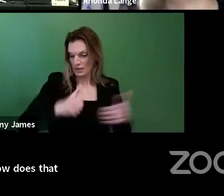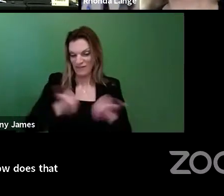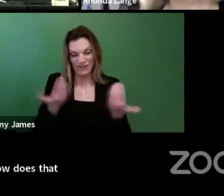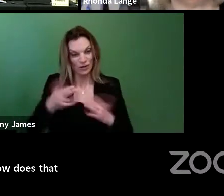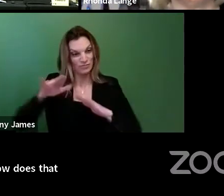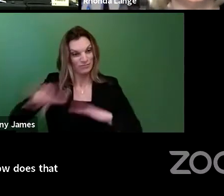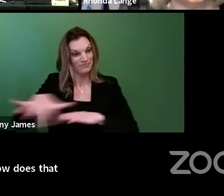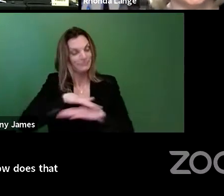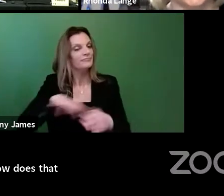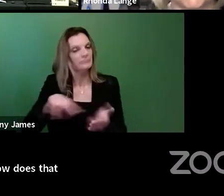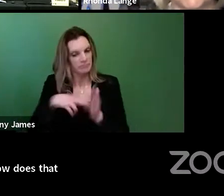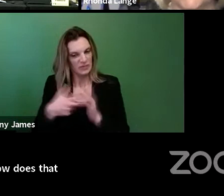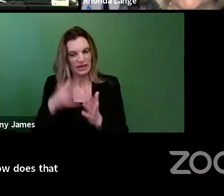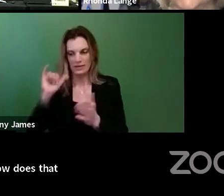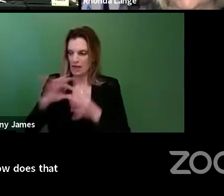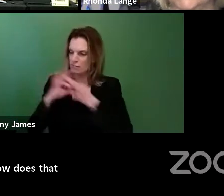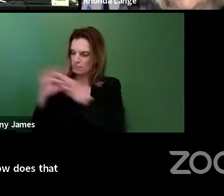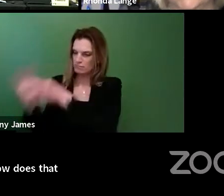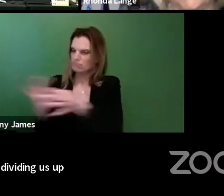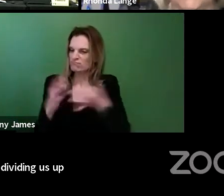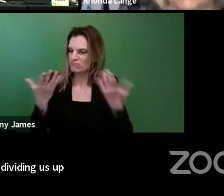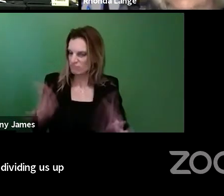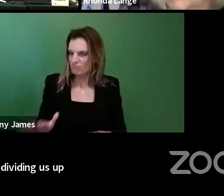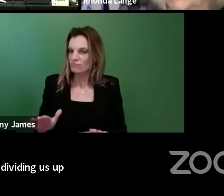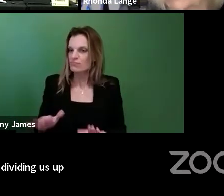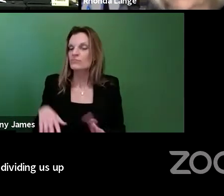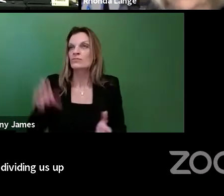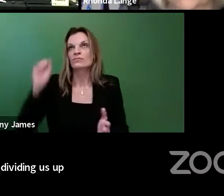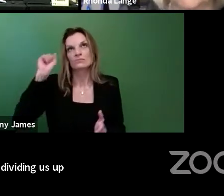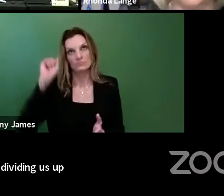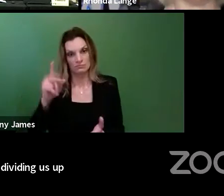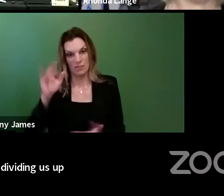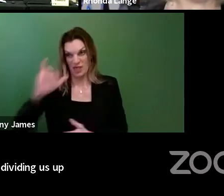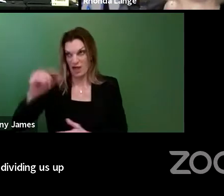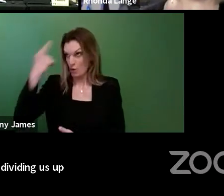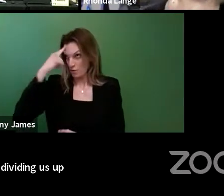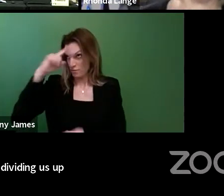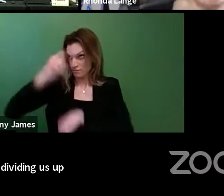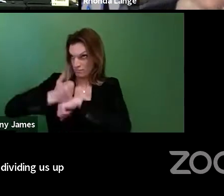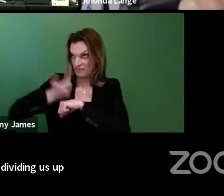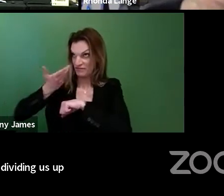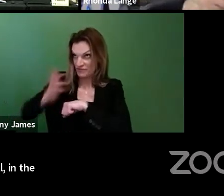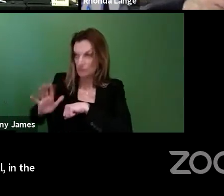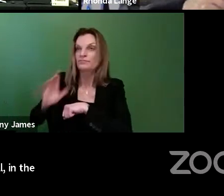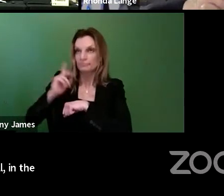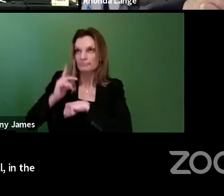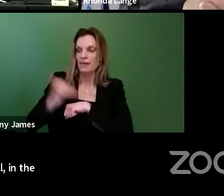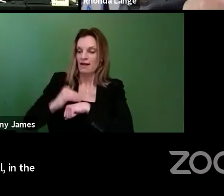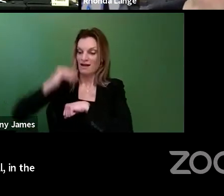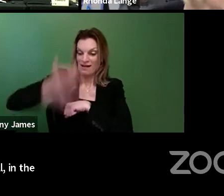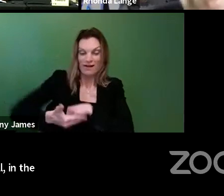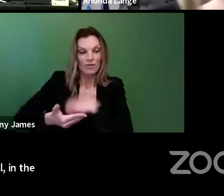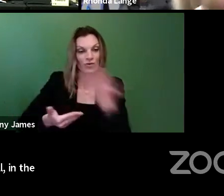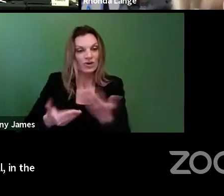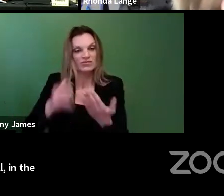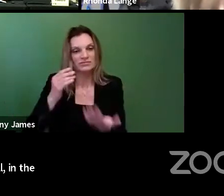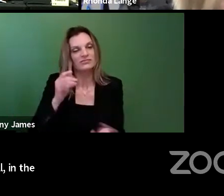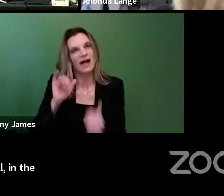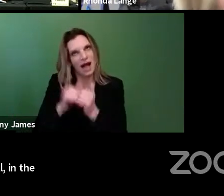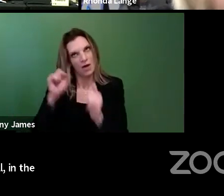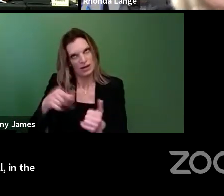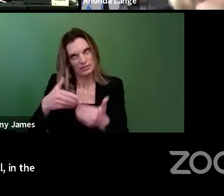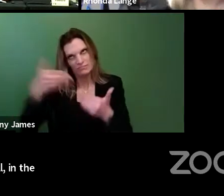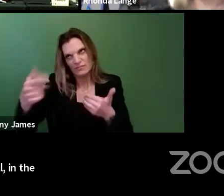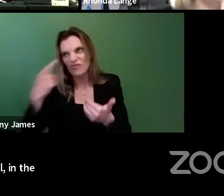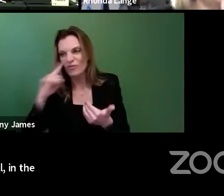into districts? Well, in the handout that I've given you, there's a map that shows that the U.S.